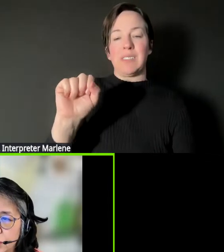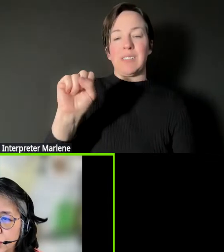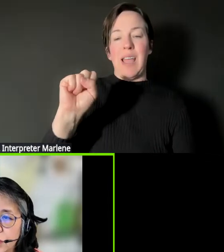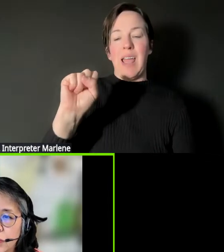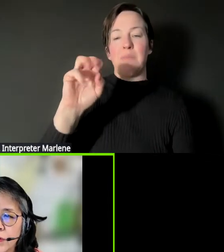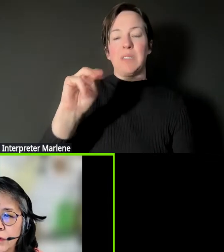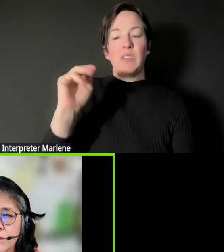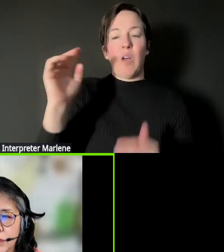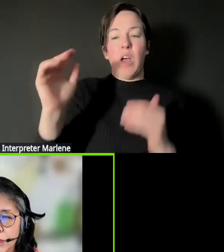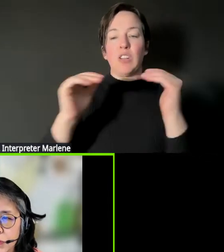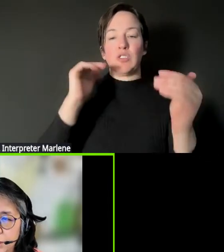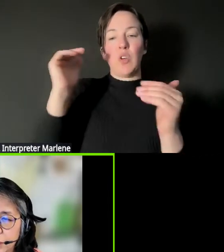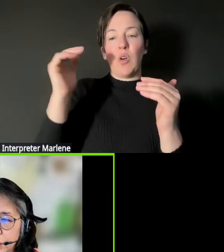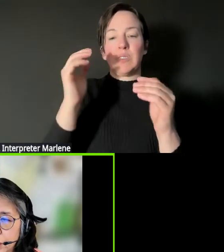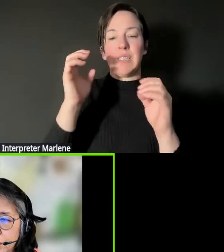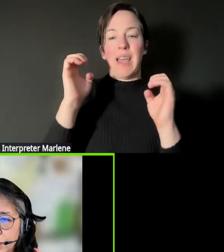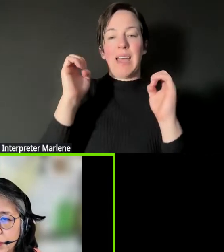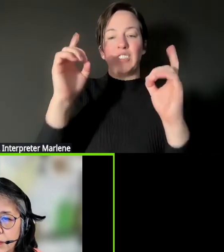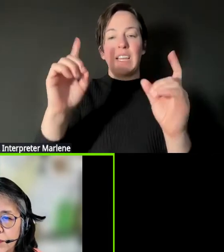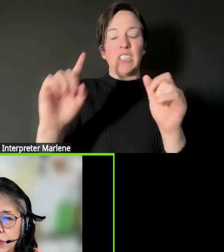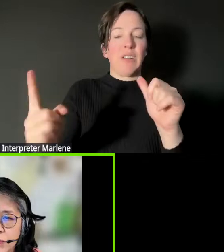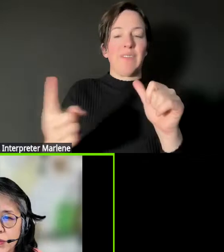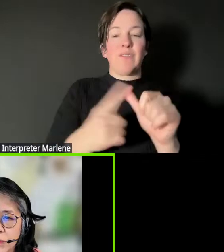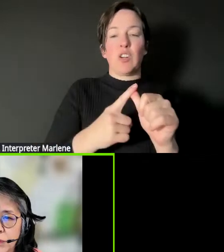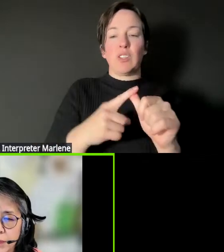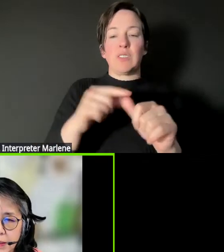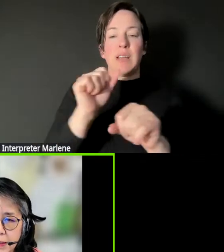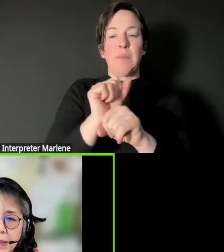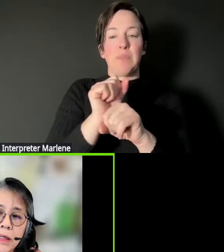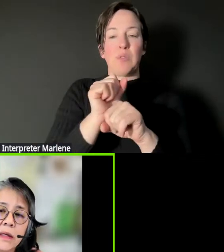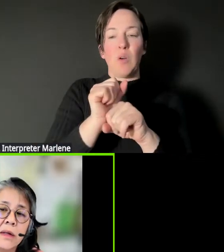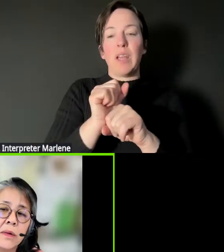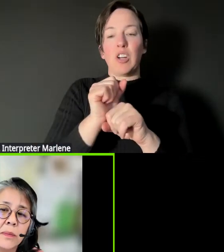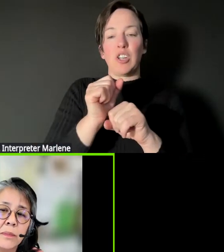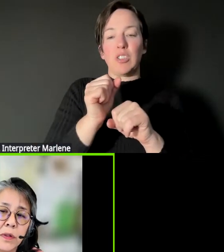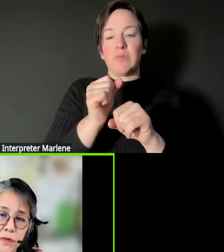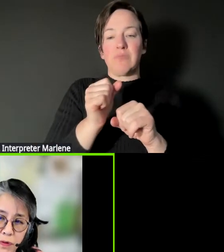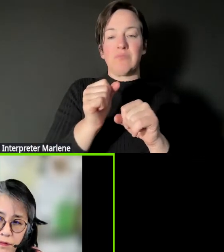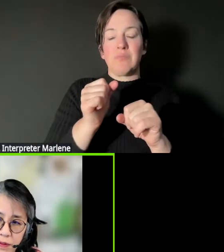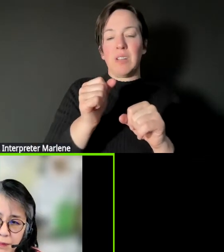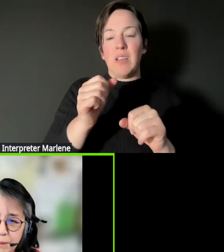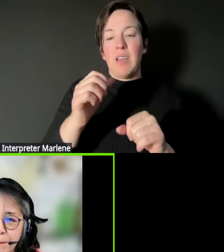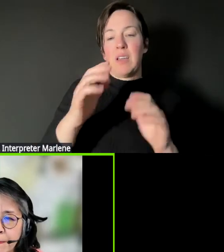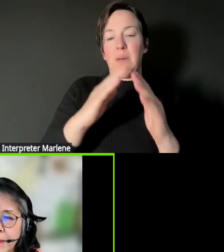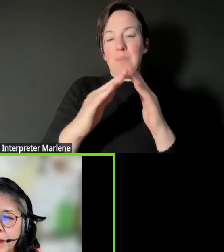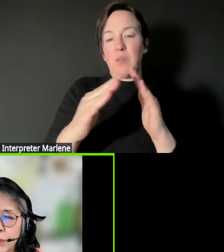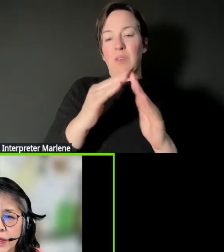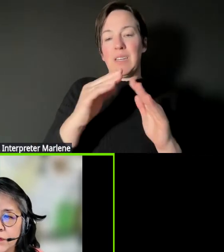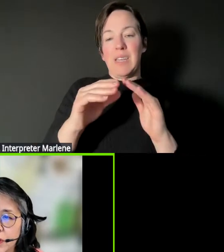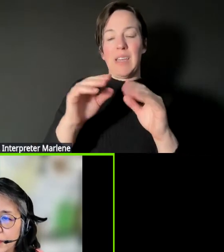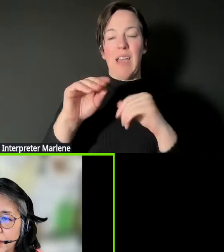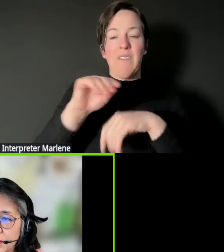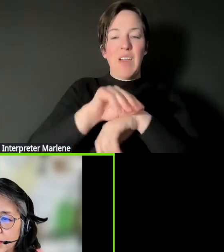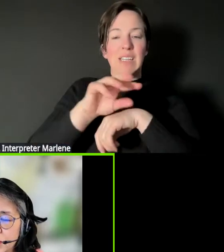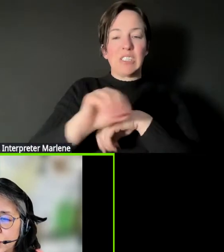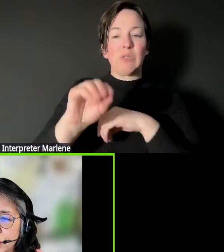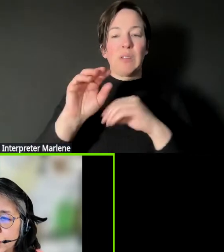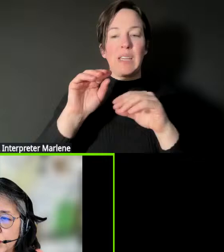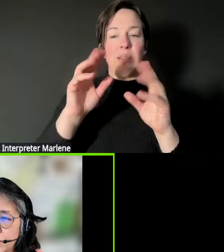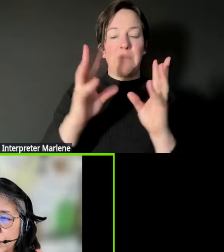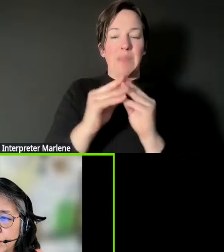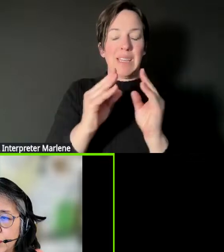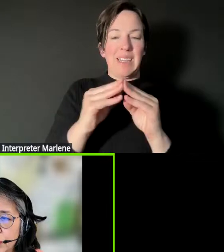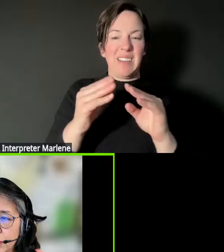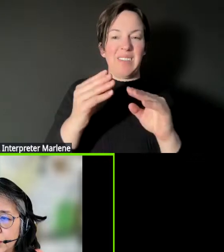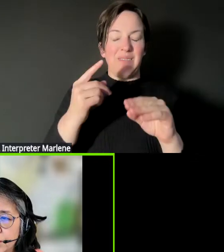Education hosted our very first Employer Community Advisory Network meeting post-COVID. We had a phenomenal attendance with